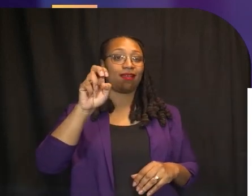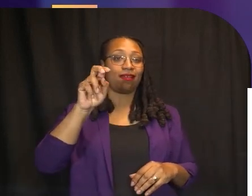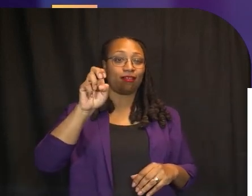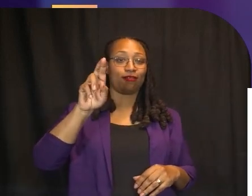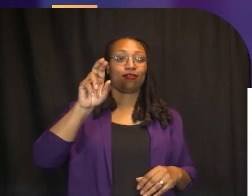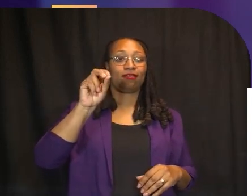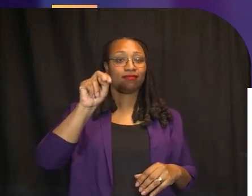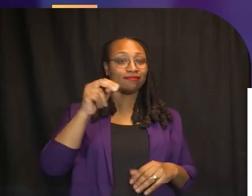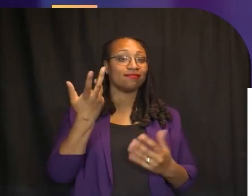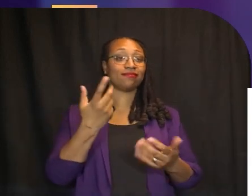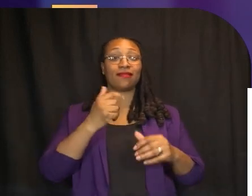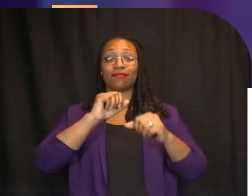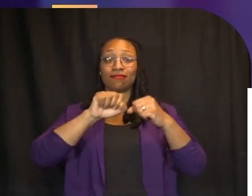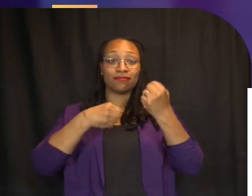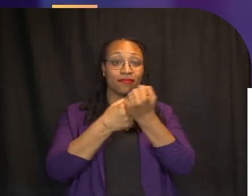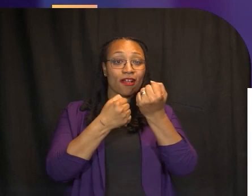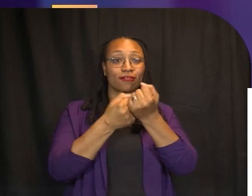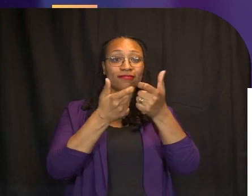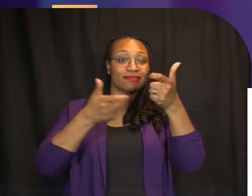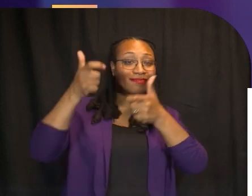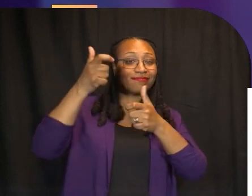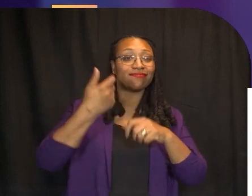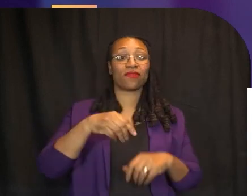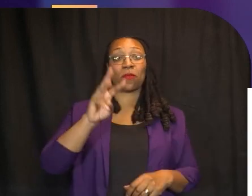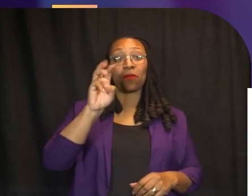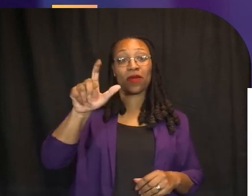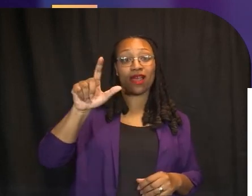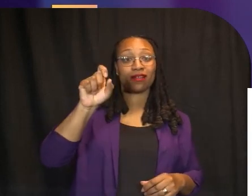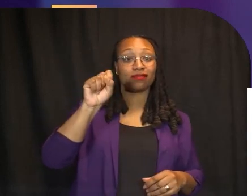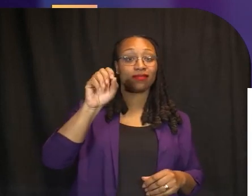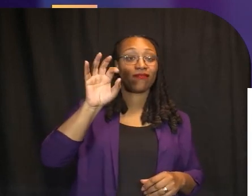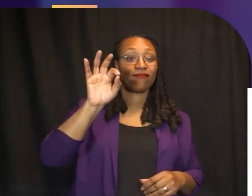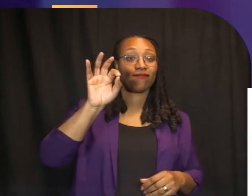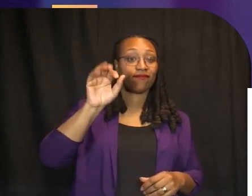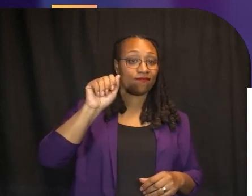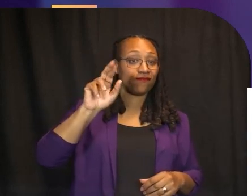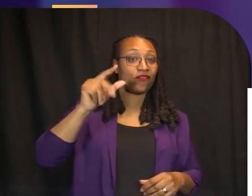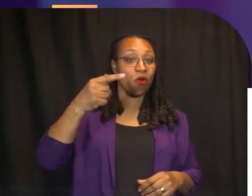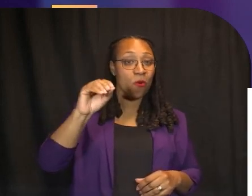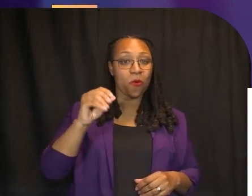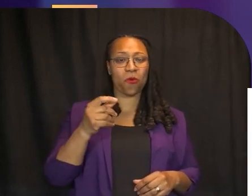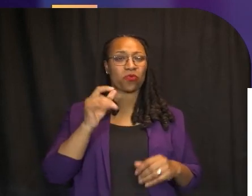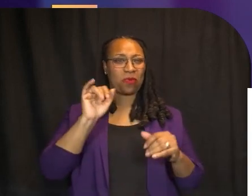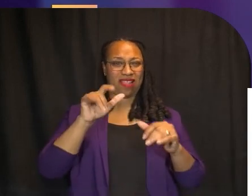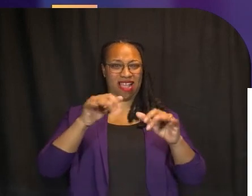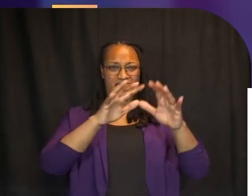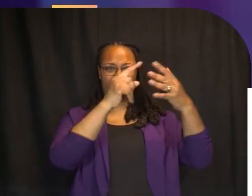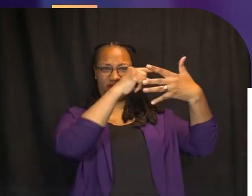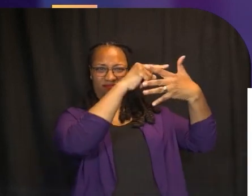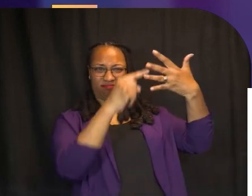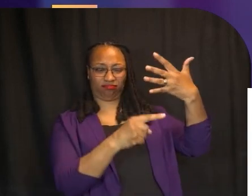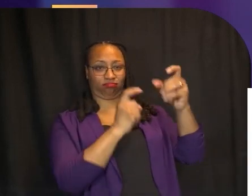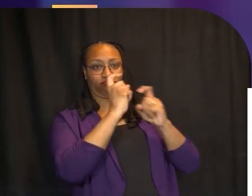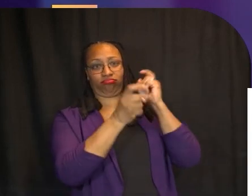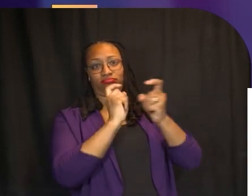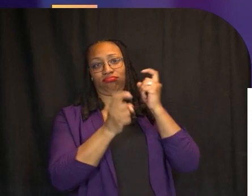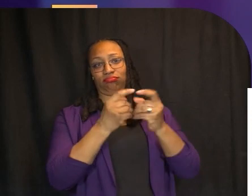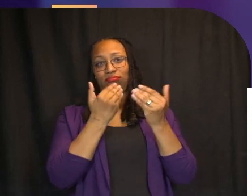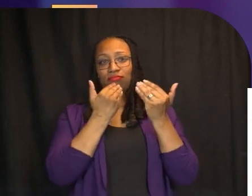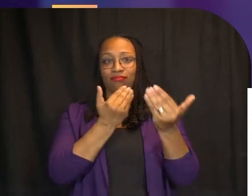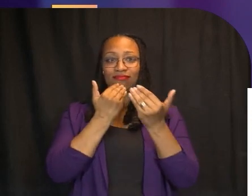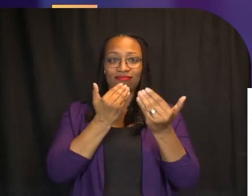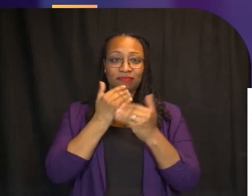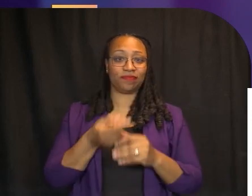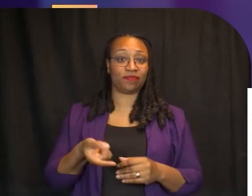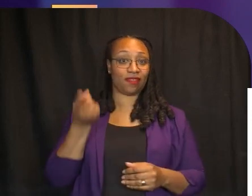of AAPD's board of directors. I want to thank my fellow board members for their unwavering commitment to AAPD, for making